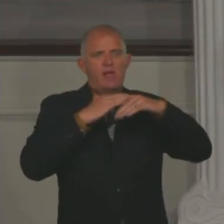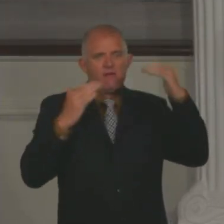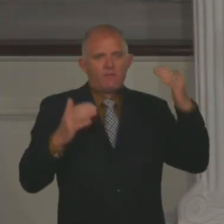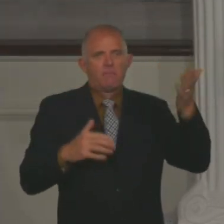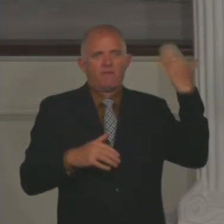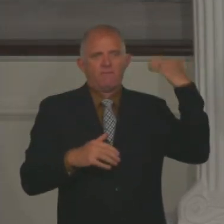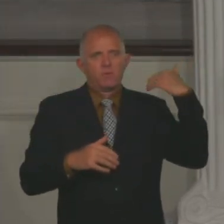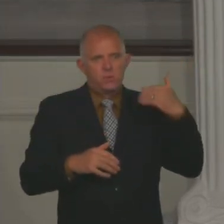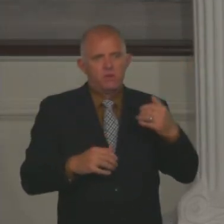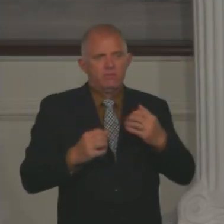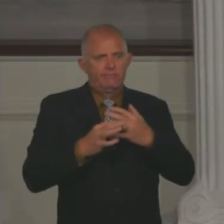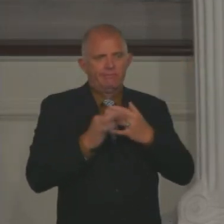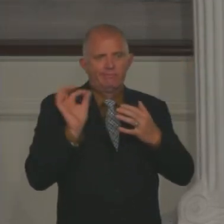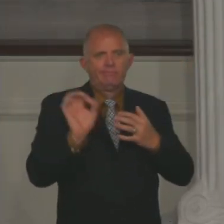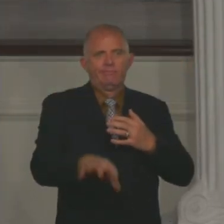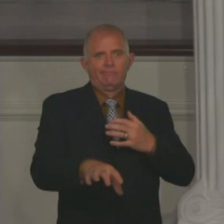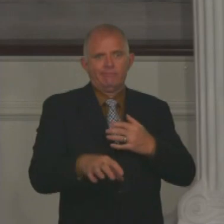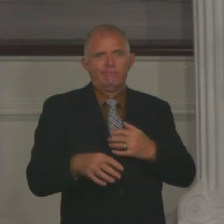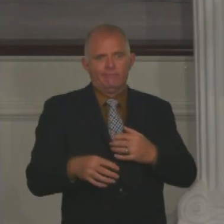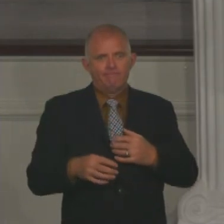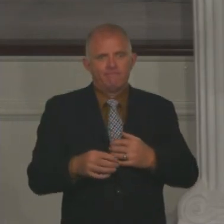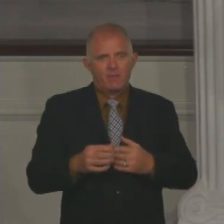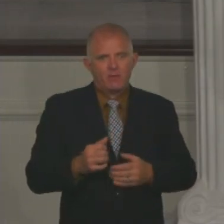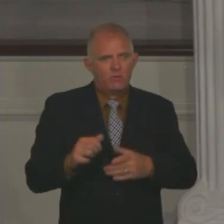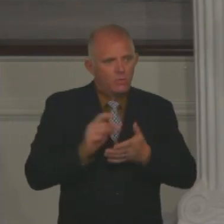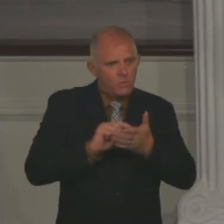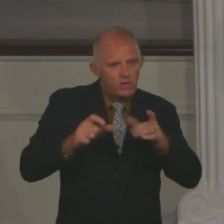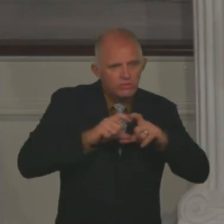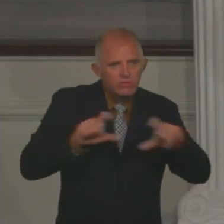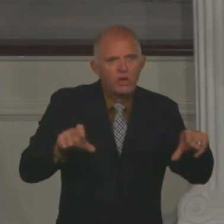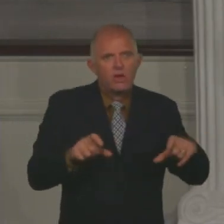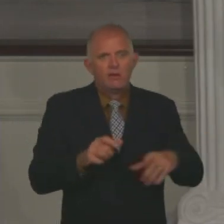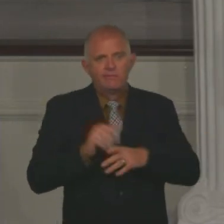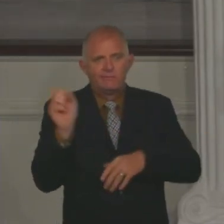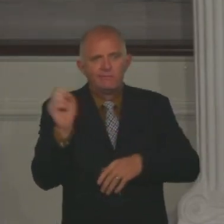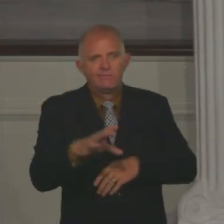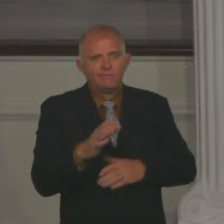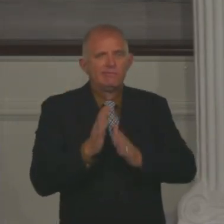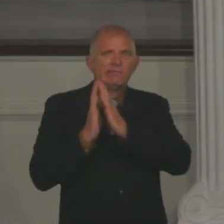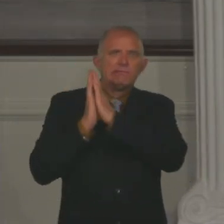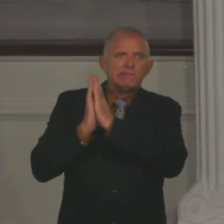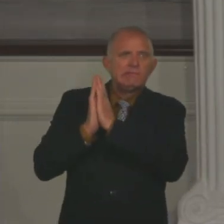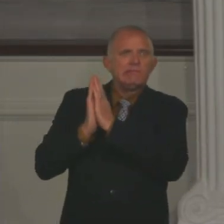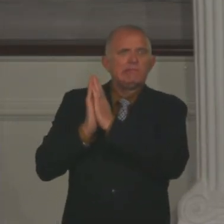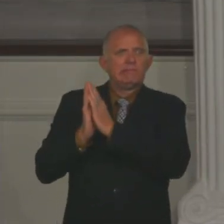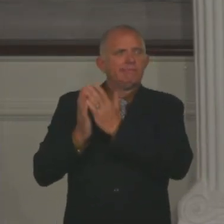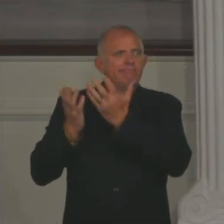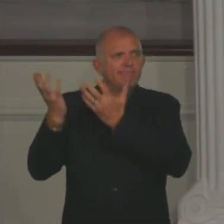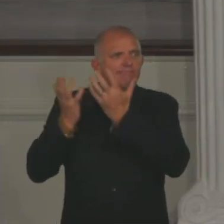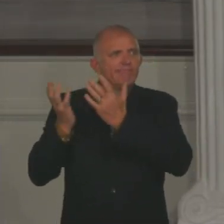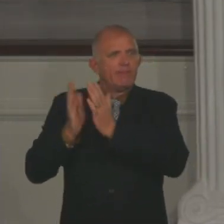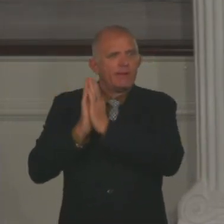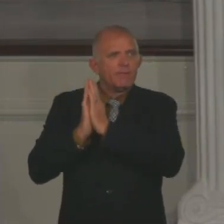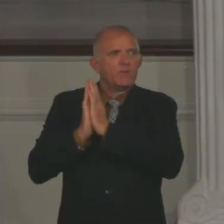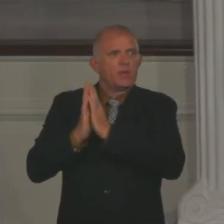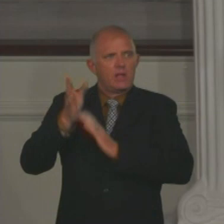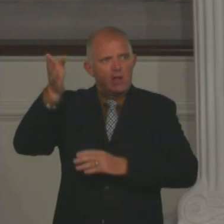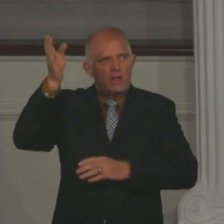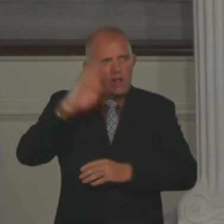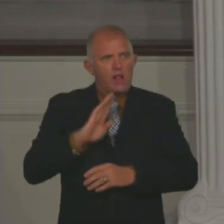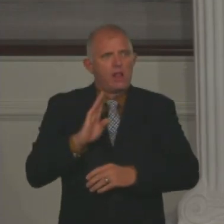and gave generously and wrote checks and prayed and earnestly asked God so that you and